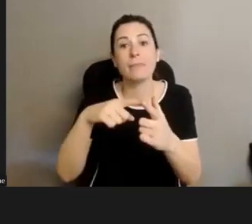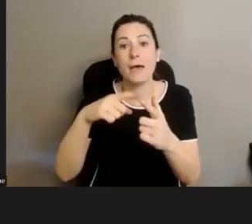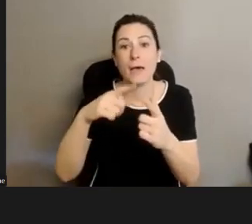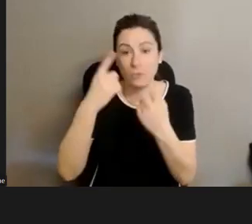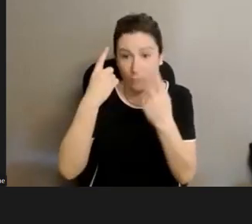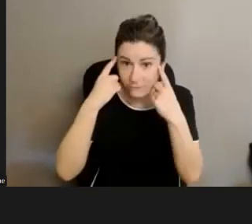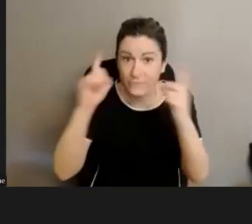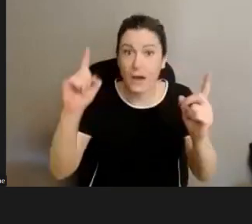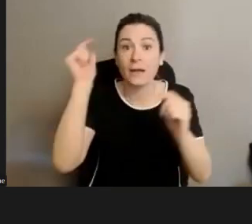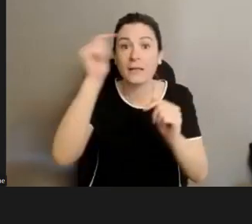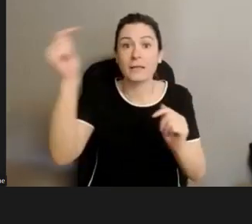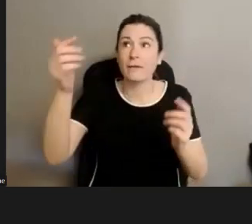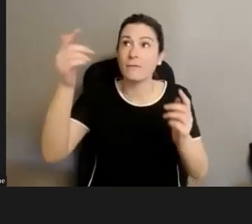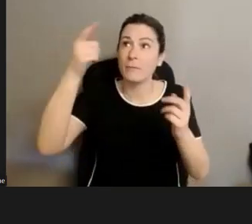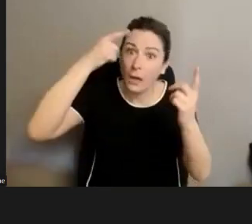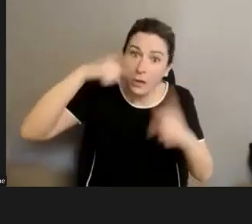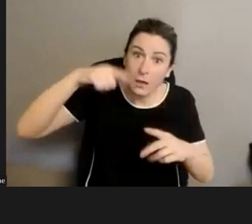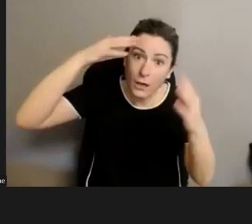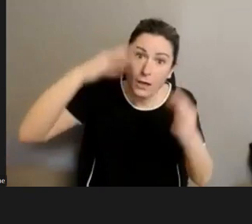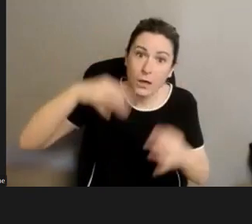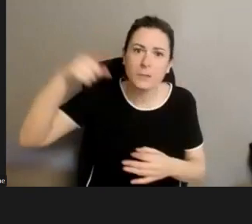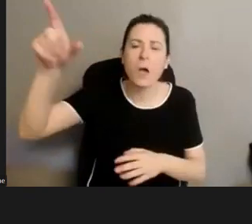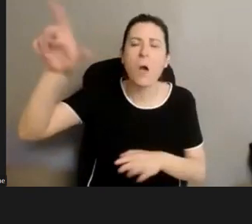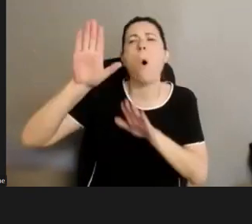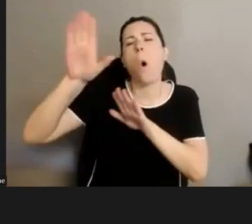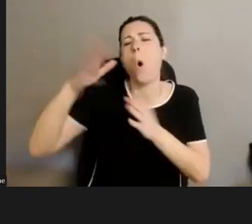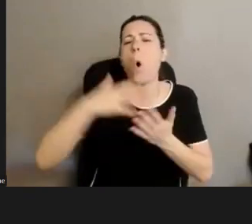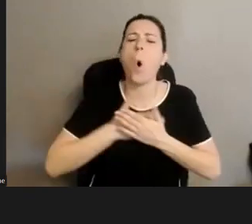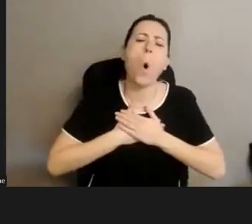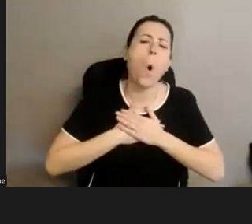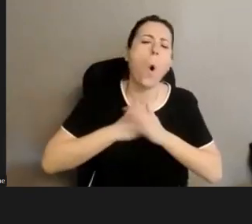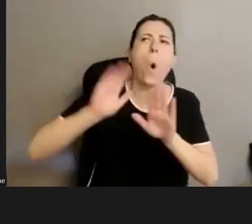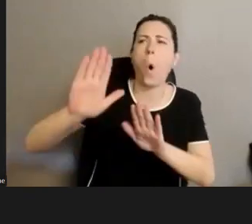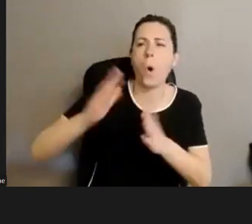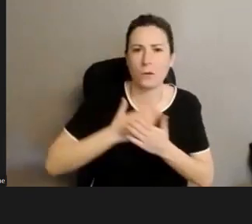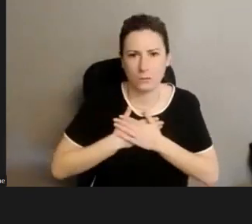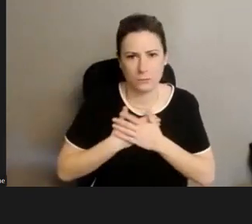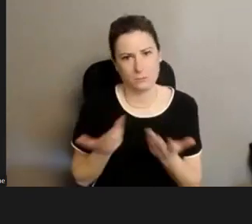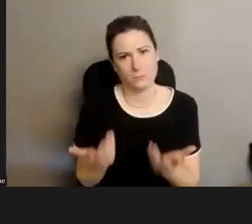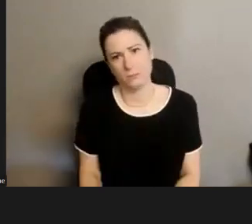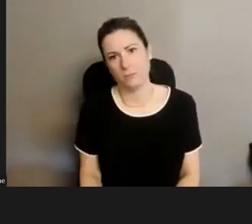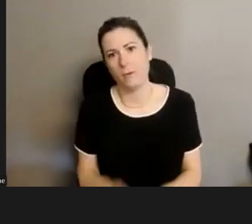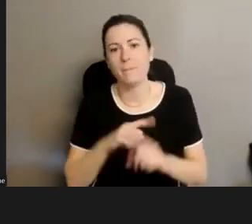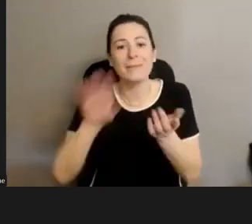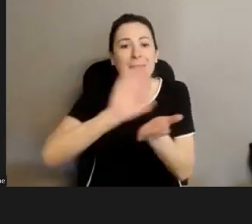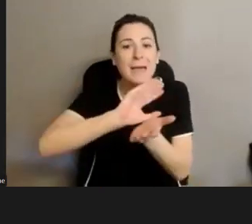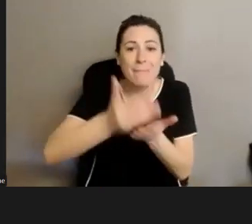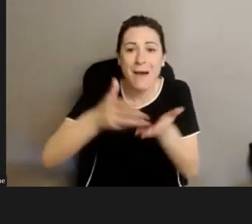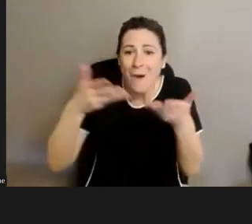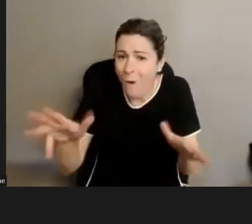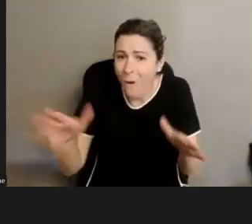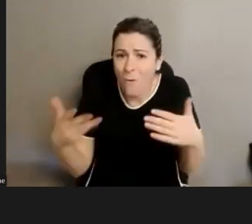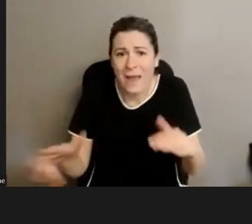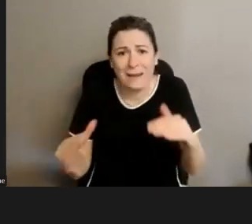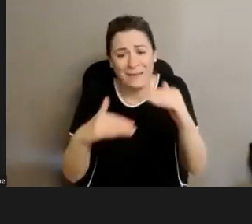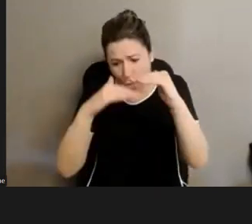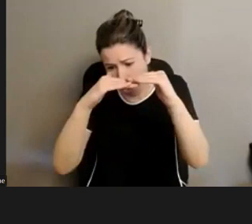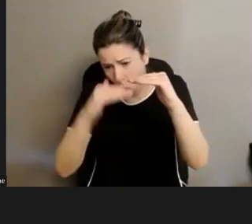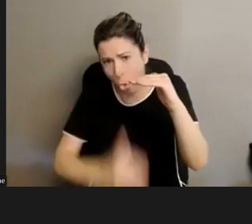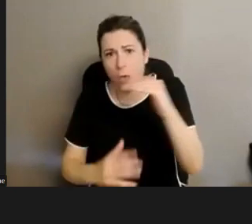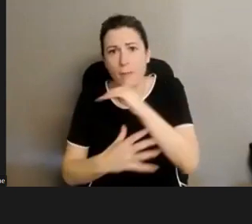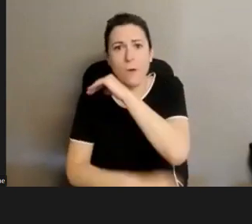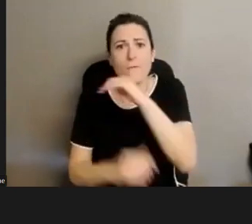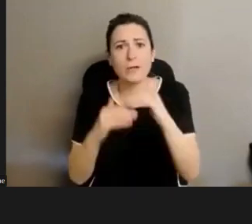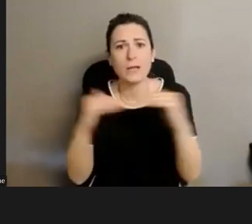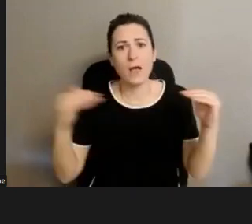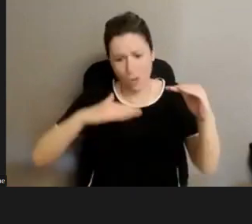amount is so far below the poverty line, that nobody should be feeling particularly proud of themselves over it.